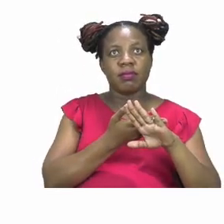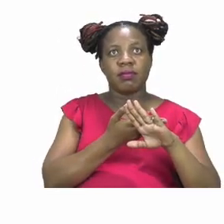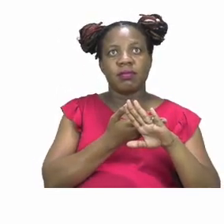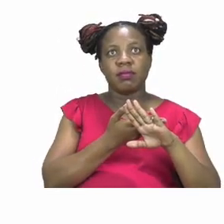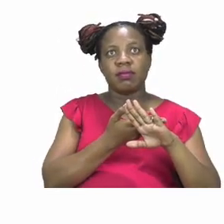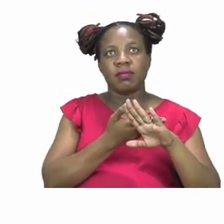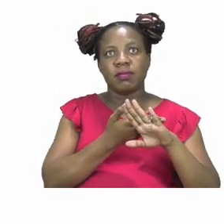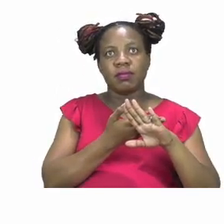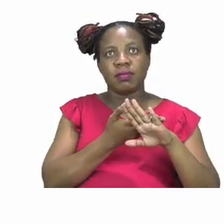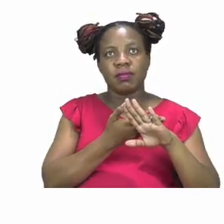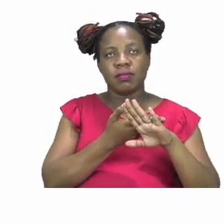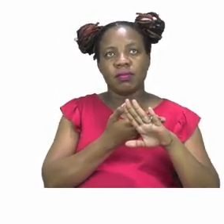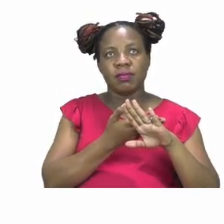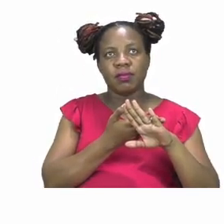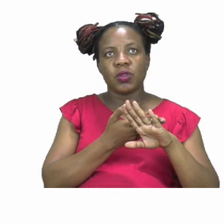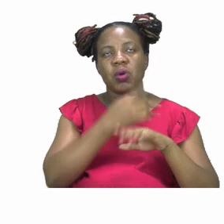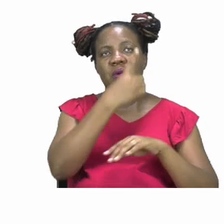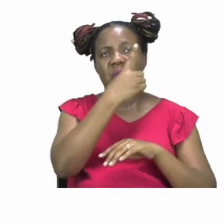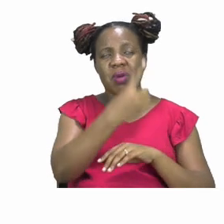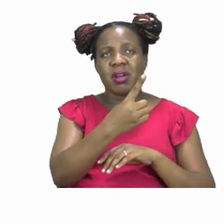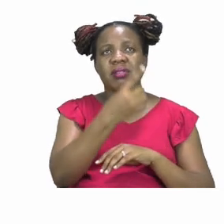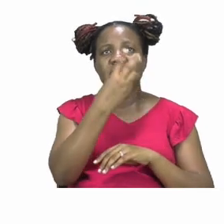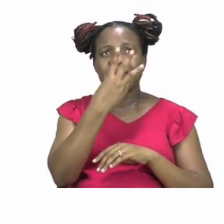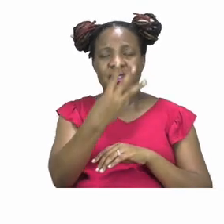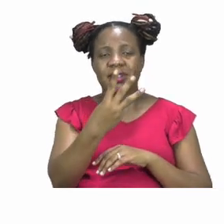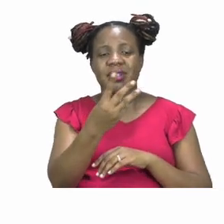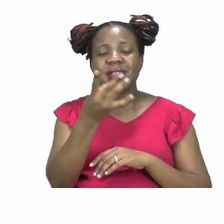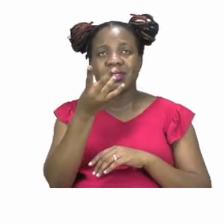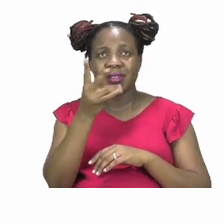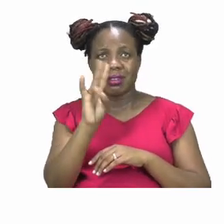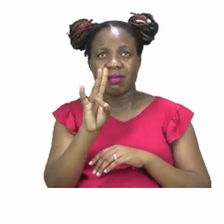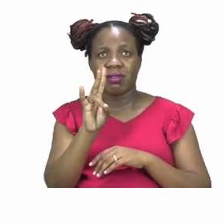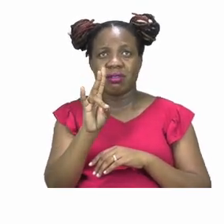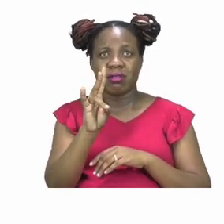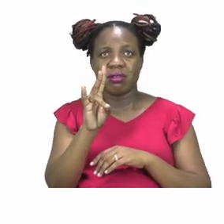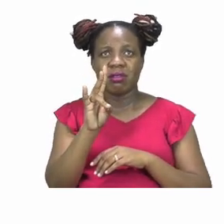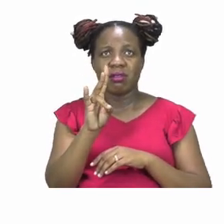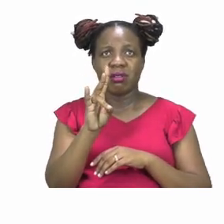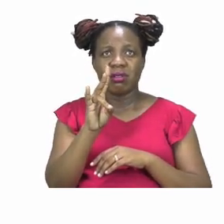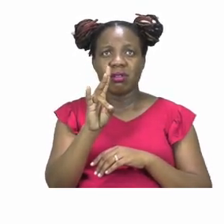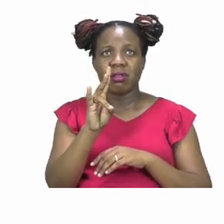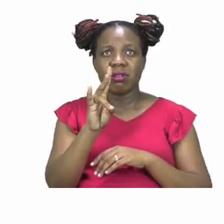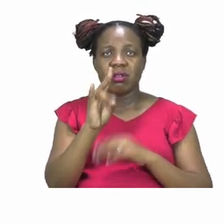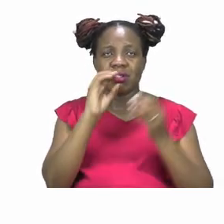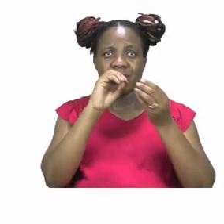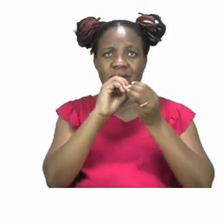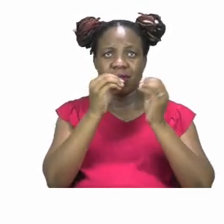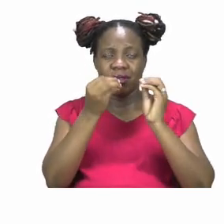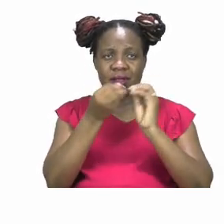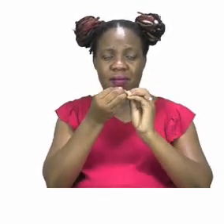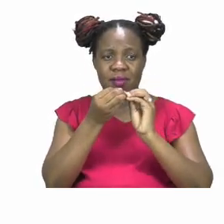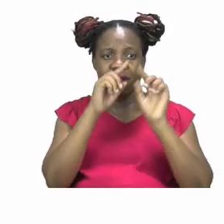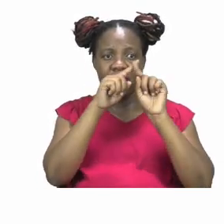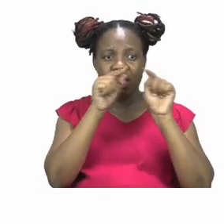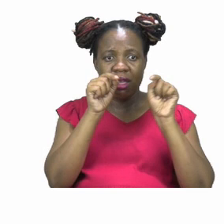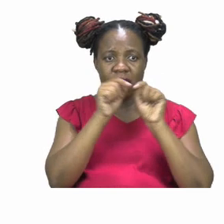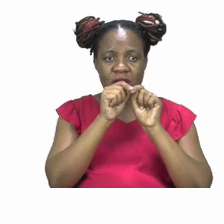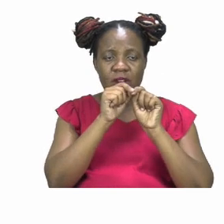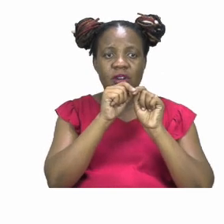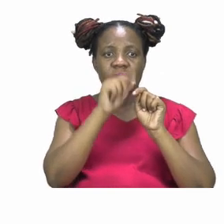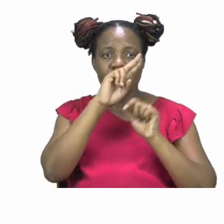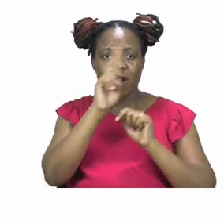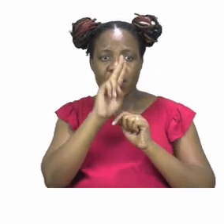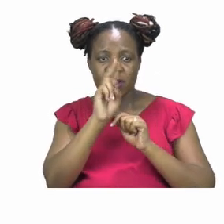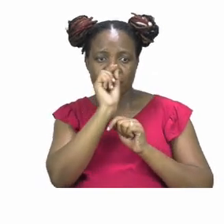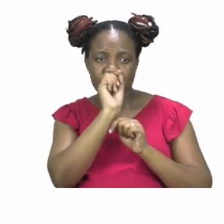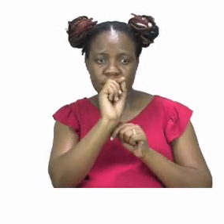137. You need to take the number and you need to put it in hundreds, tens